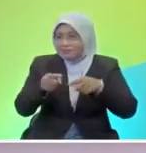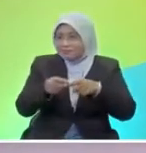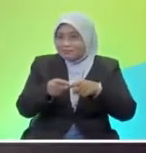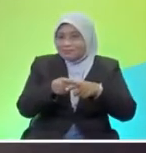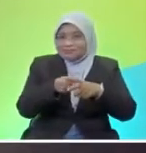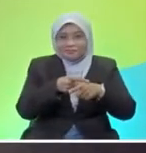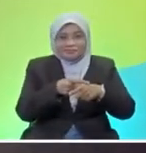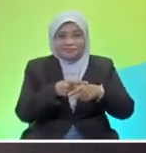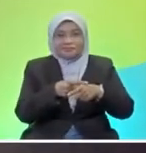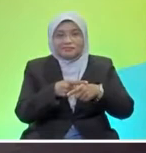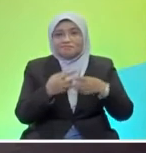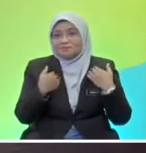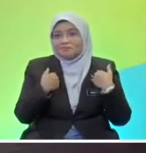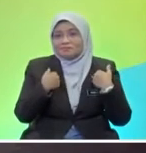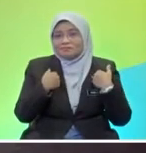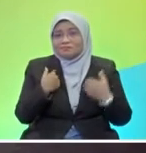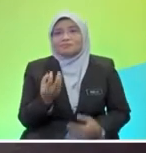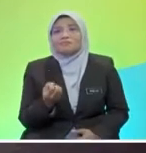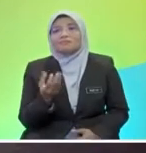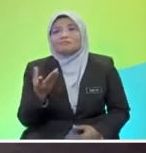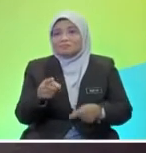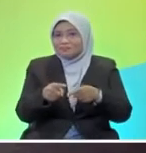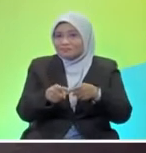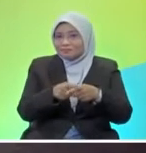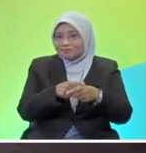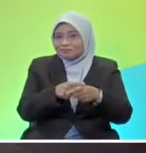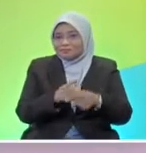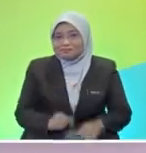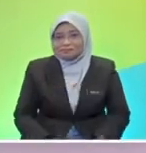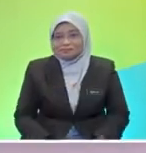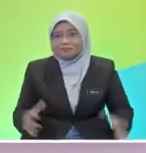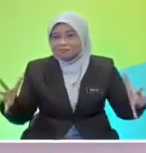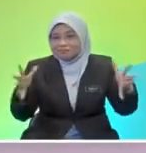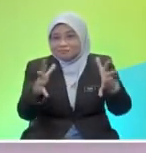Fingers. Okay, how many fingers you have, Shafika, in both hands? In both hands, I have